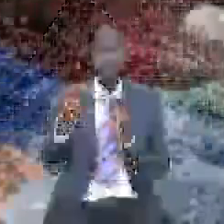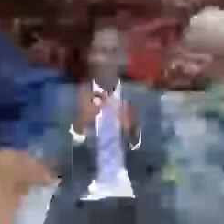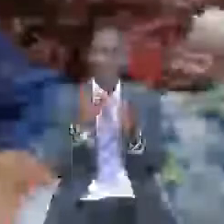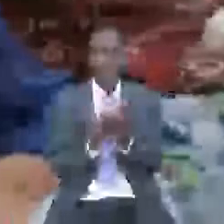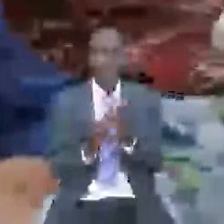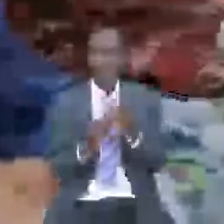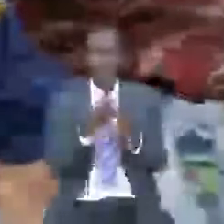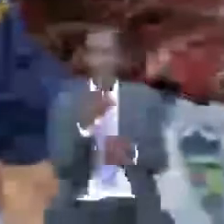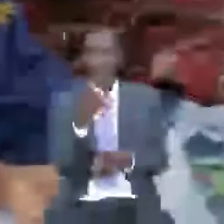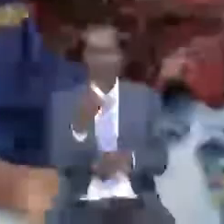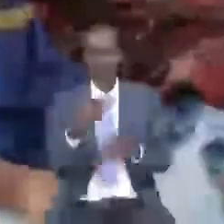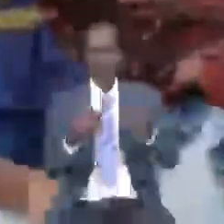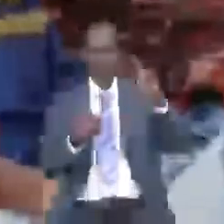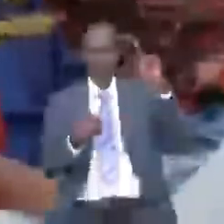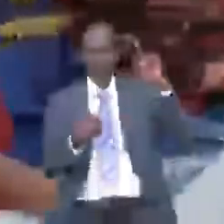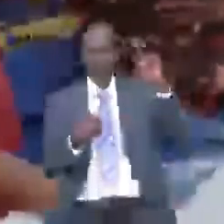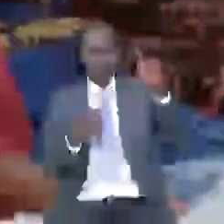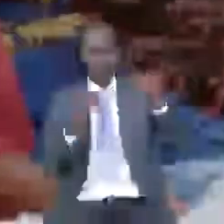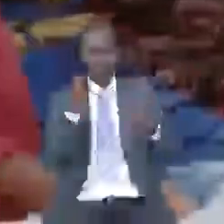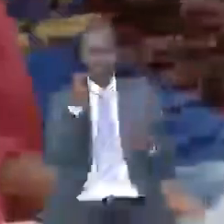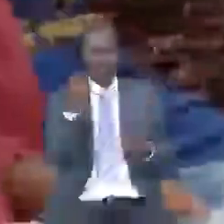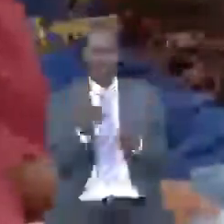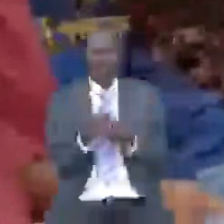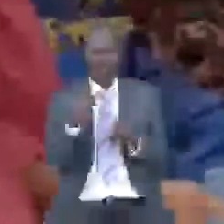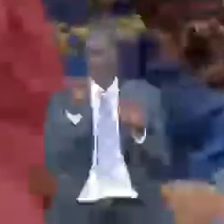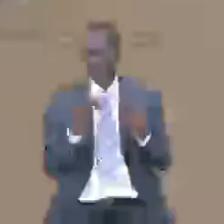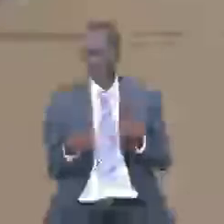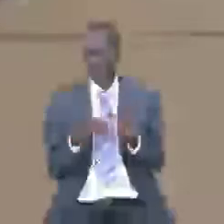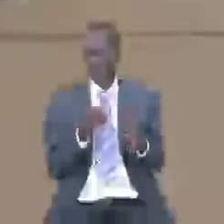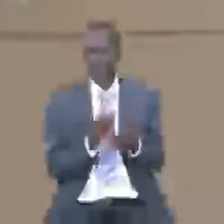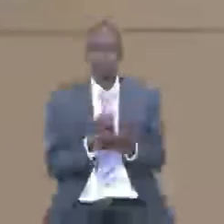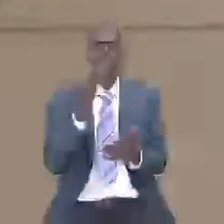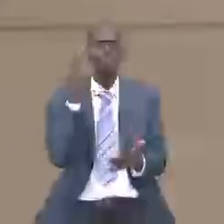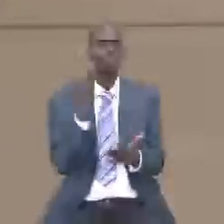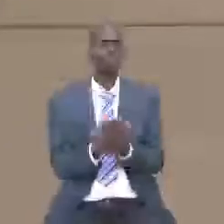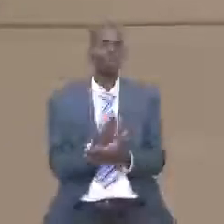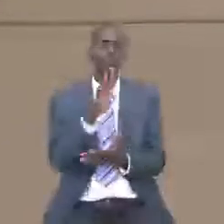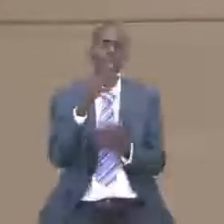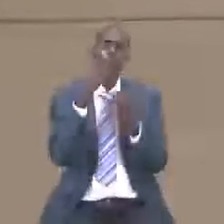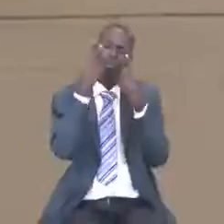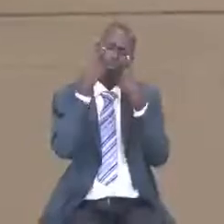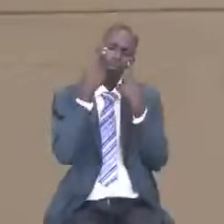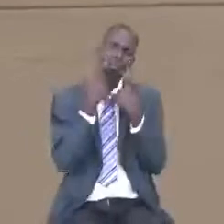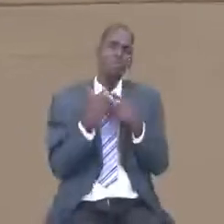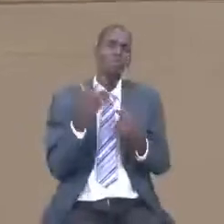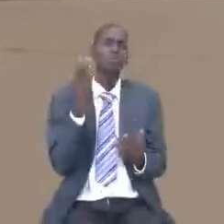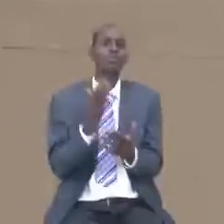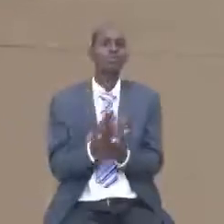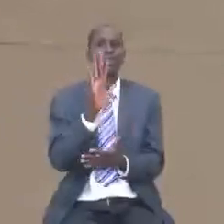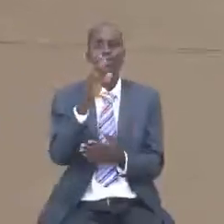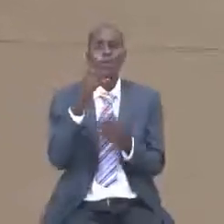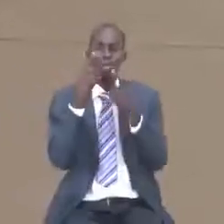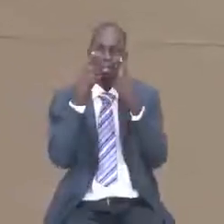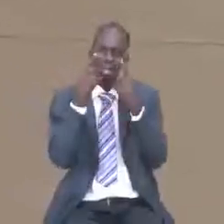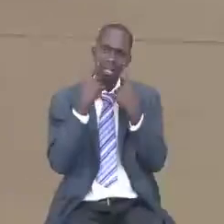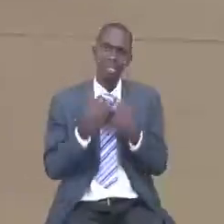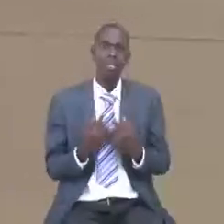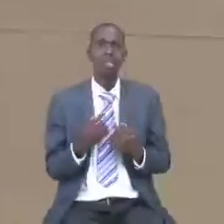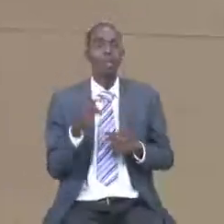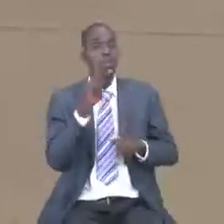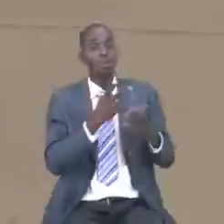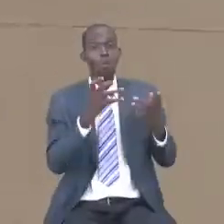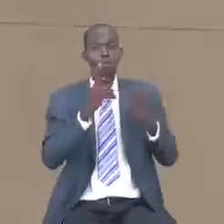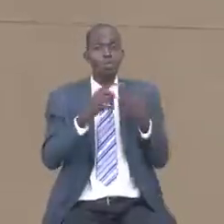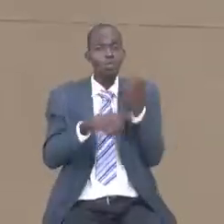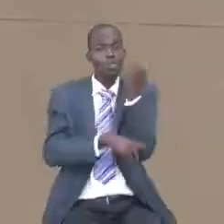her, for that sister I'm talking about. Wipe out the tears. Wipe out the tears. They want to take your smile, your